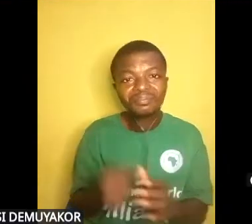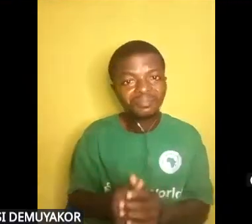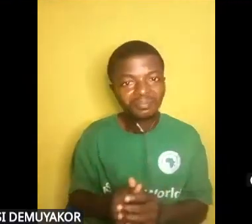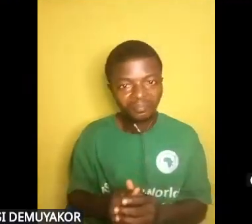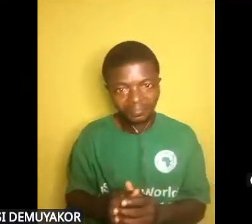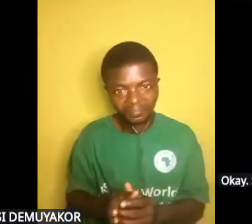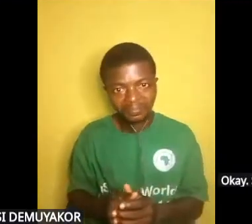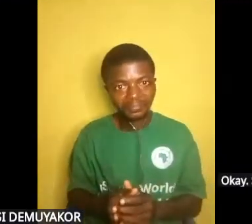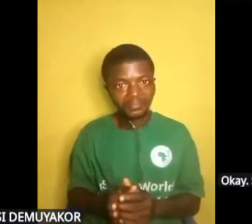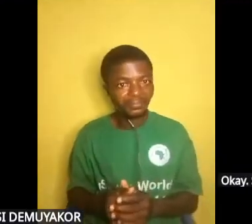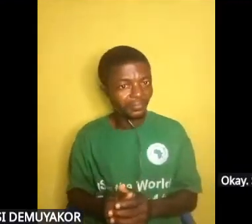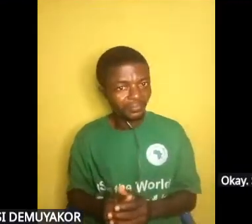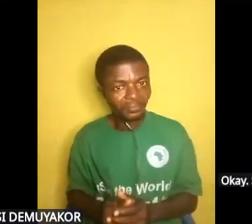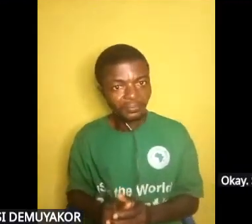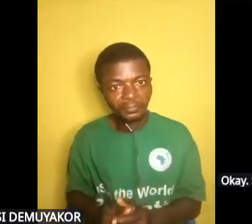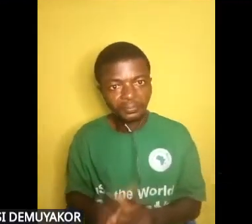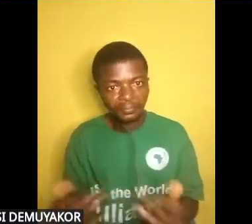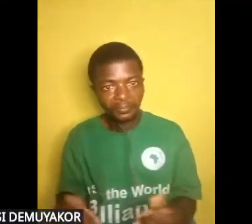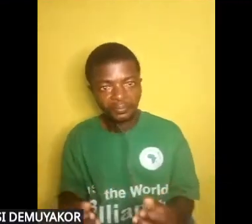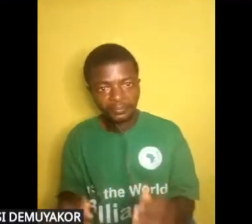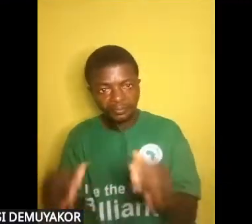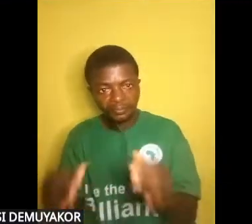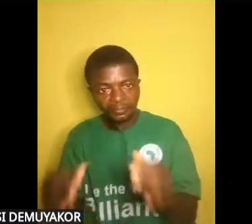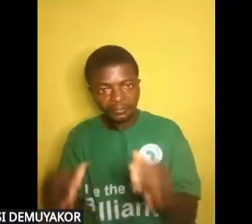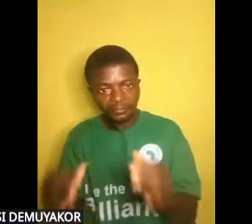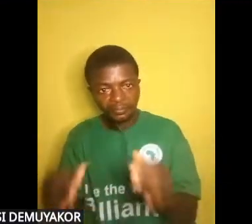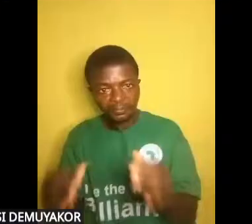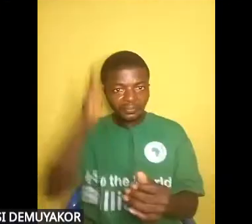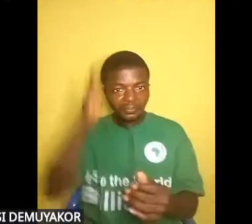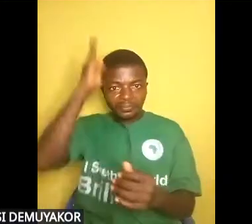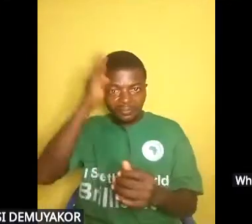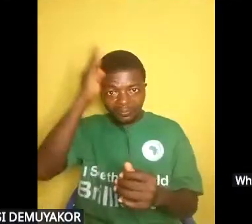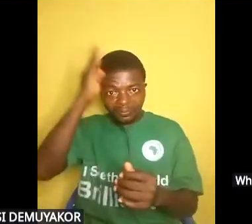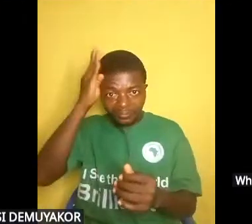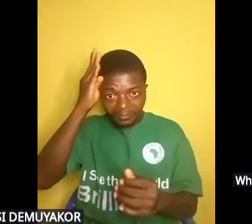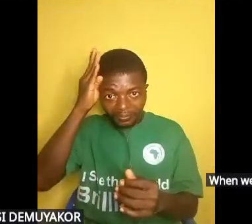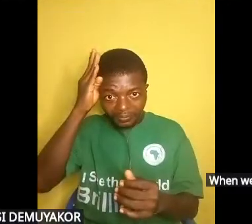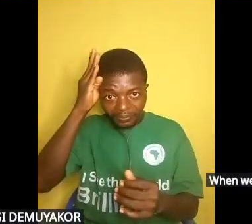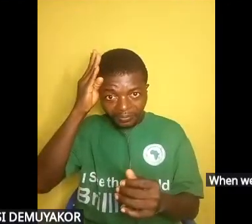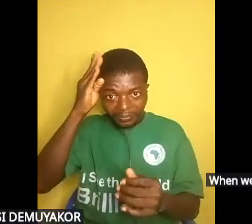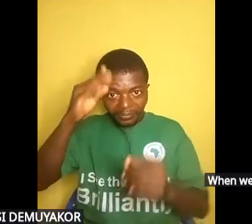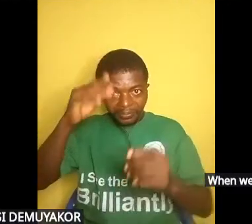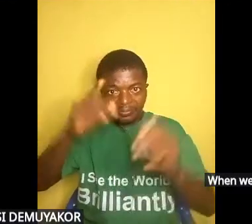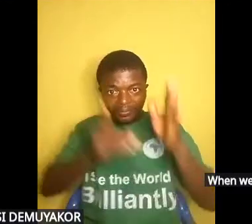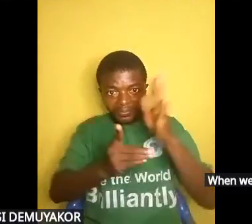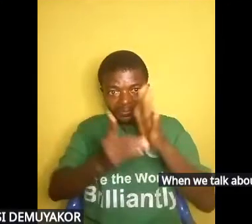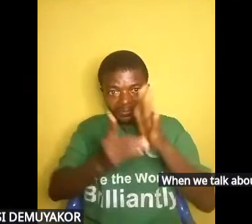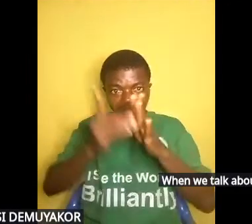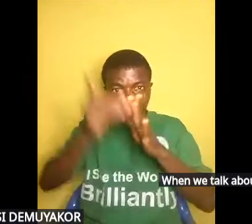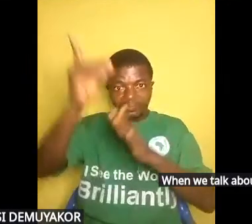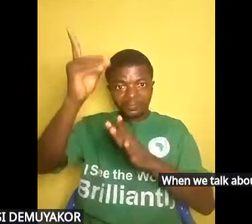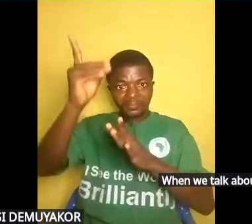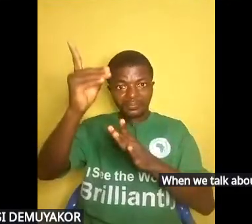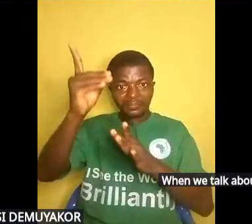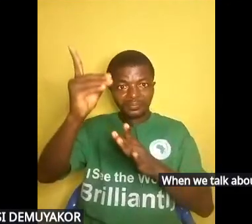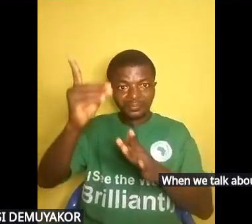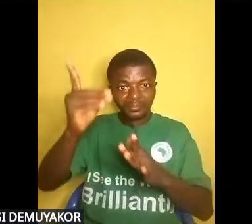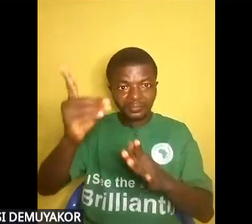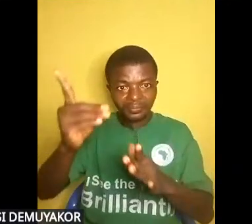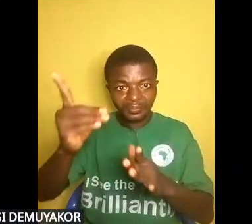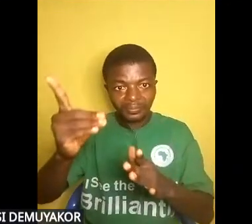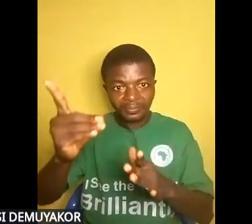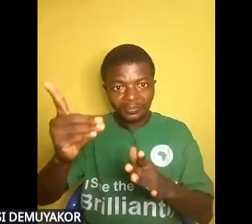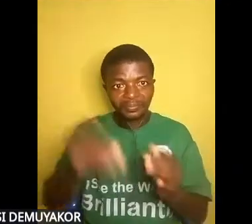distinction. When we talk about neurodevelopmental conditions, they are medical. Only medical people